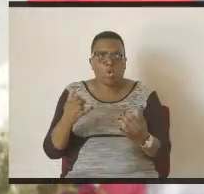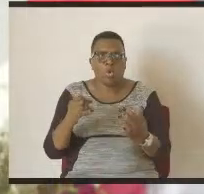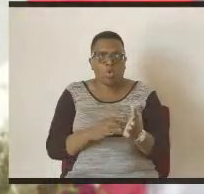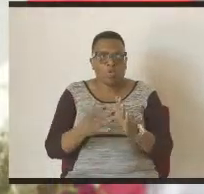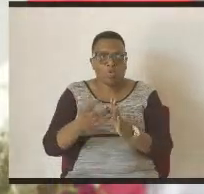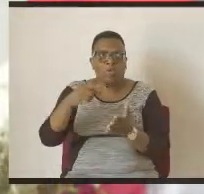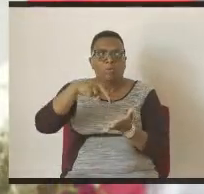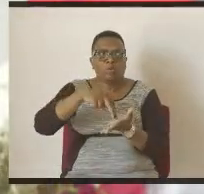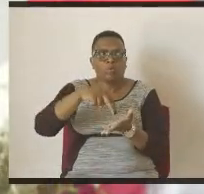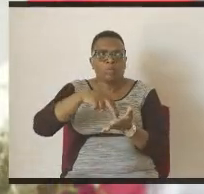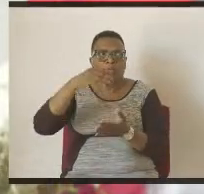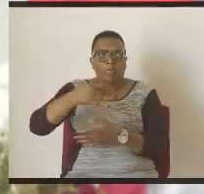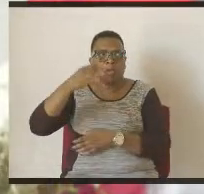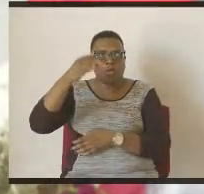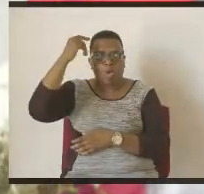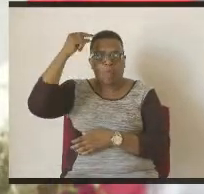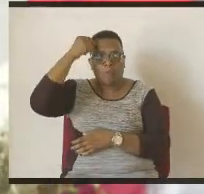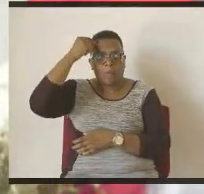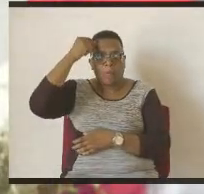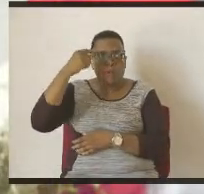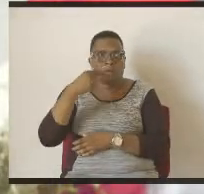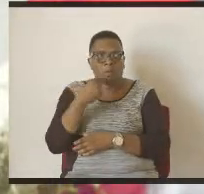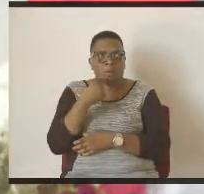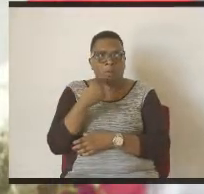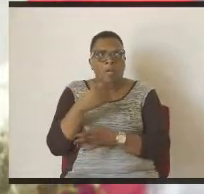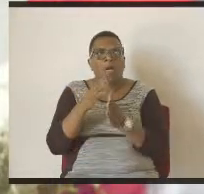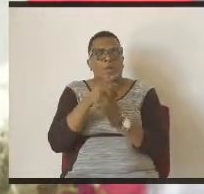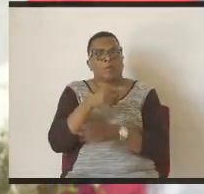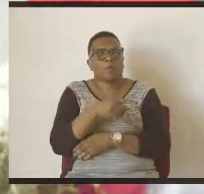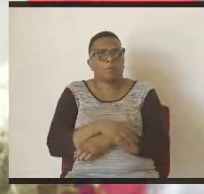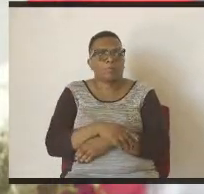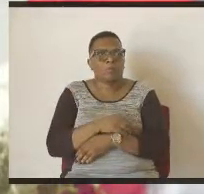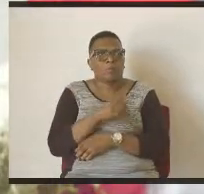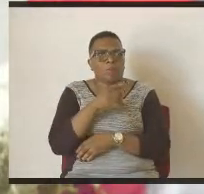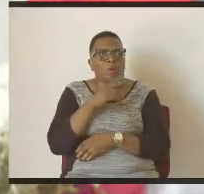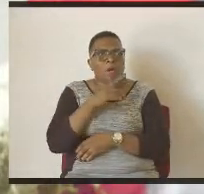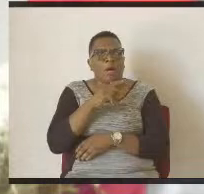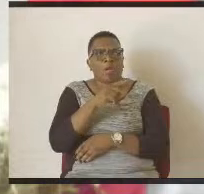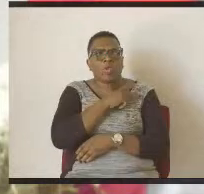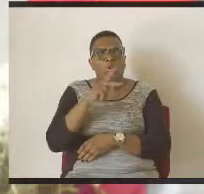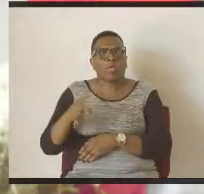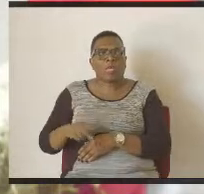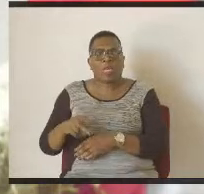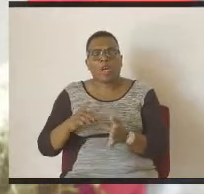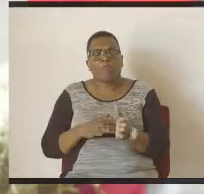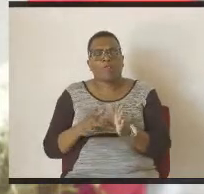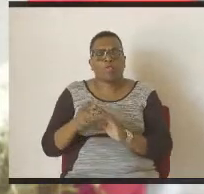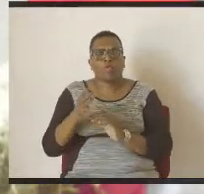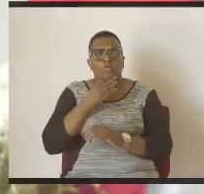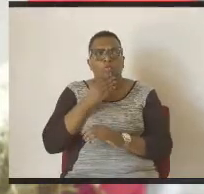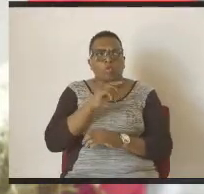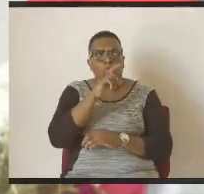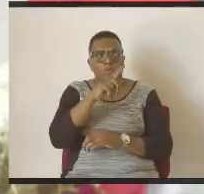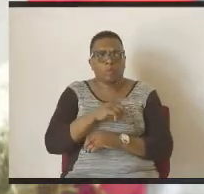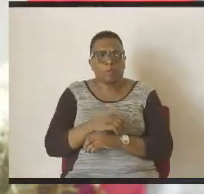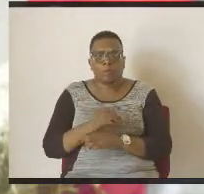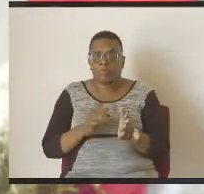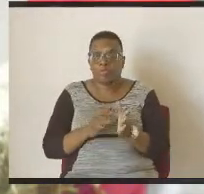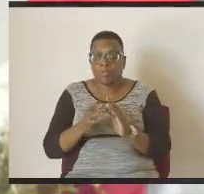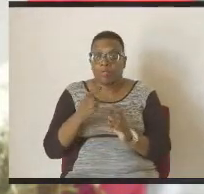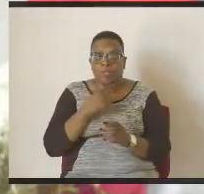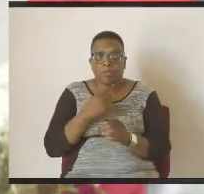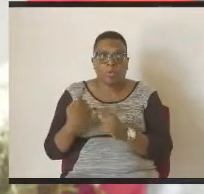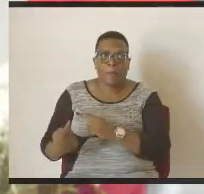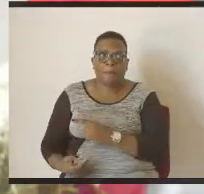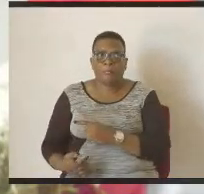before the governor, and the governor asked him, saying, are you the king of the Jews? Jesus said to him,